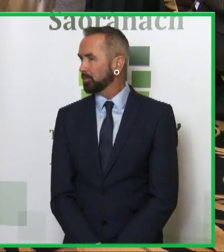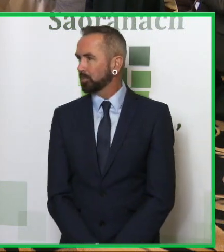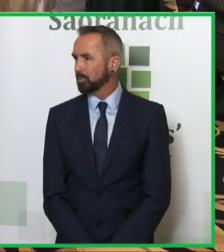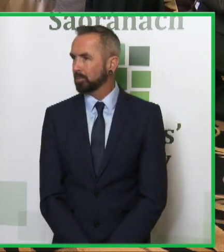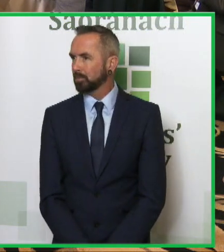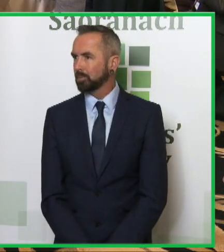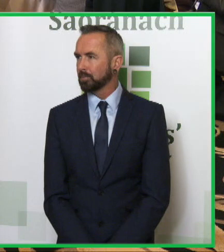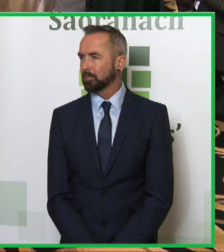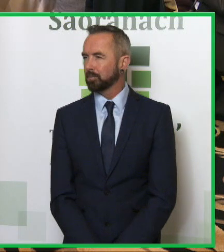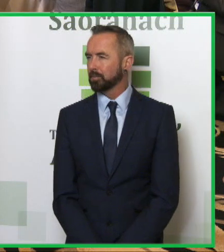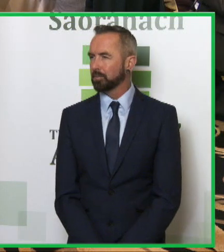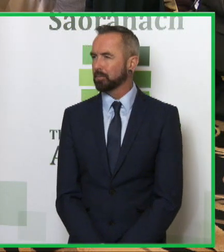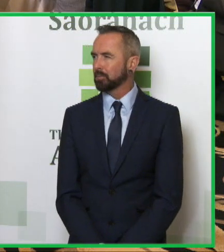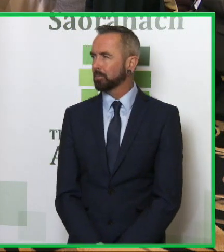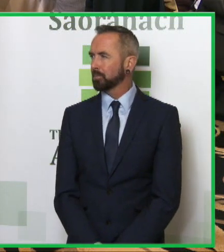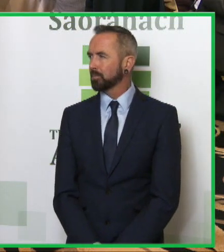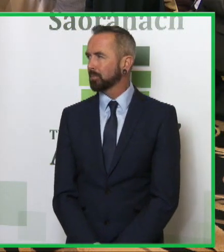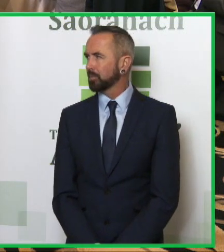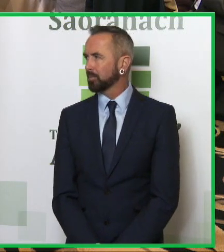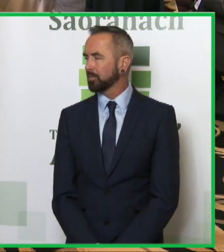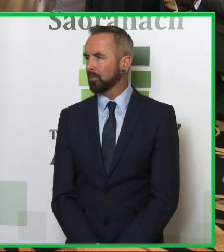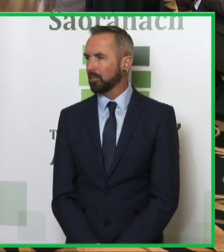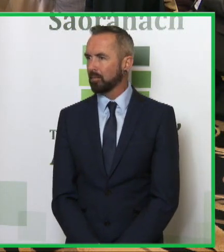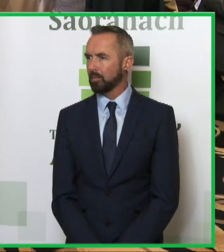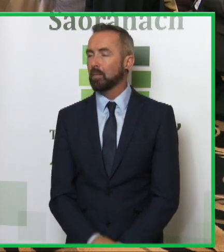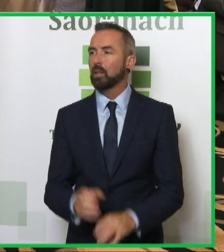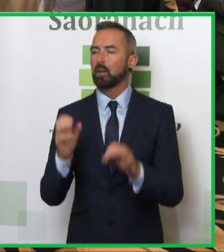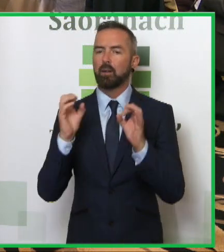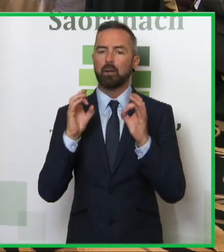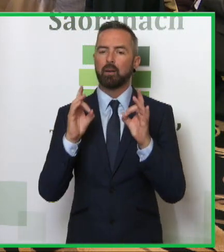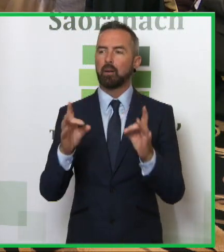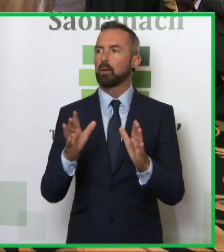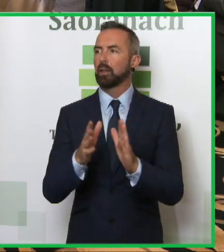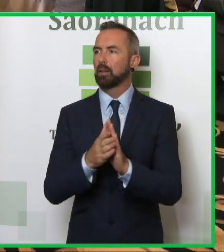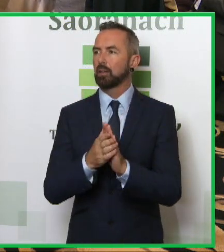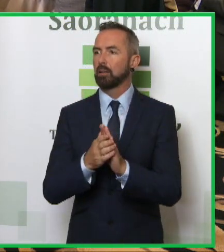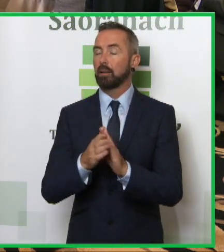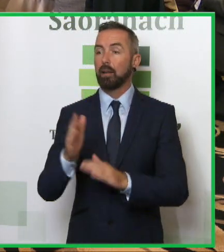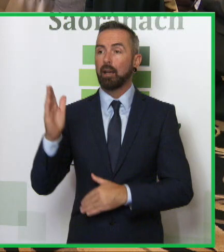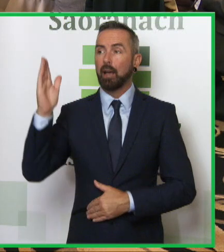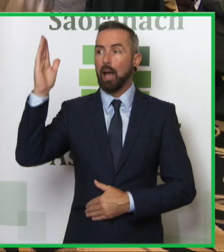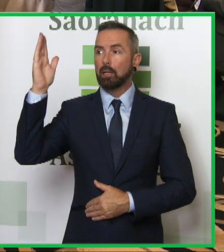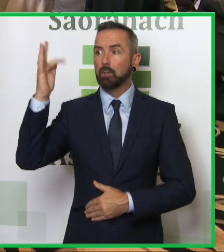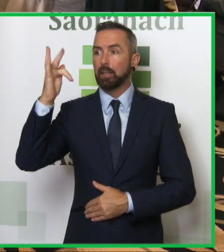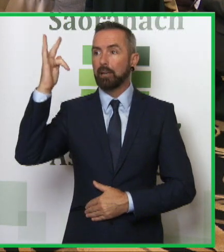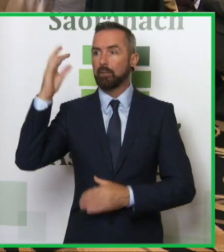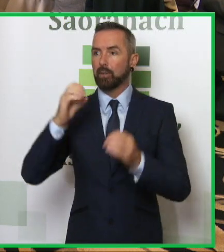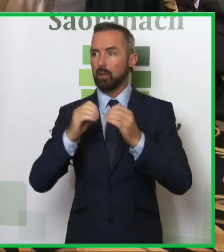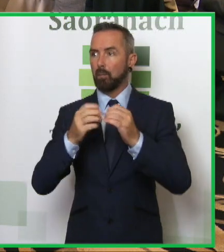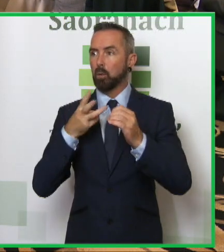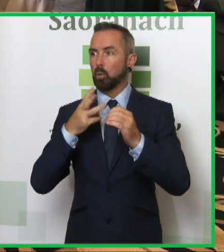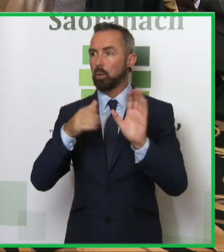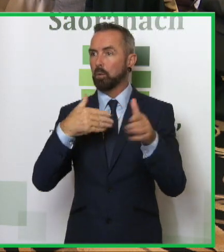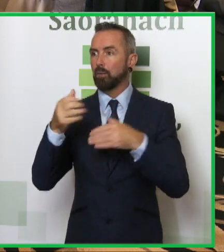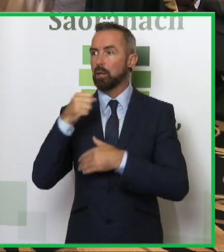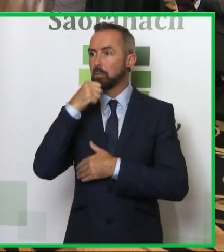3.5. We got that, yeah. Okay, can you please raise your hand if you want to make a comment and we'll get a mic.